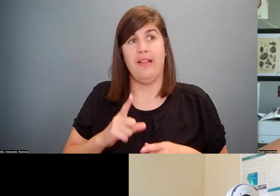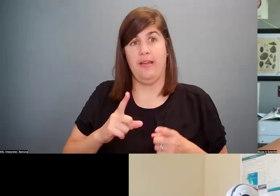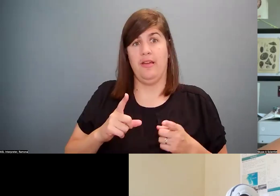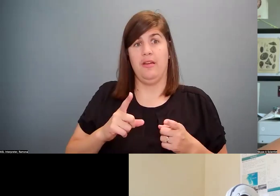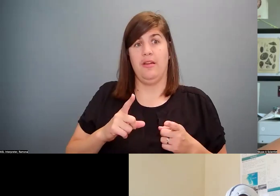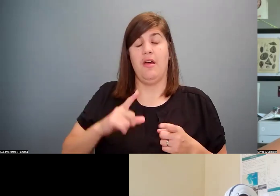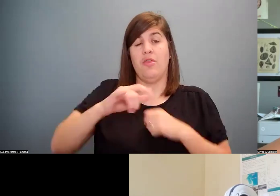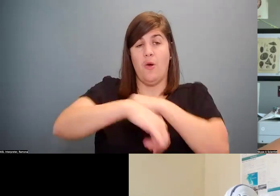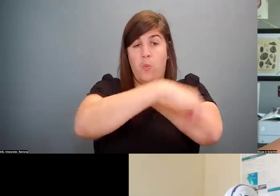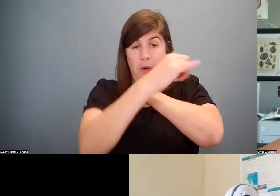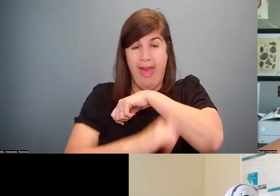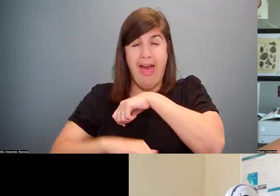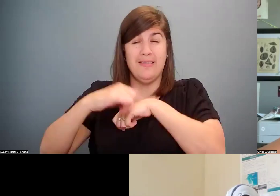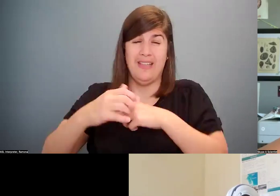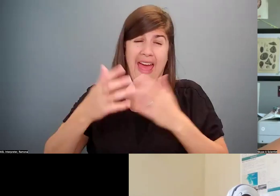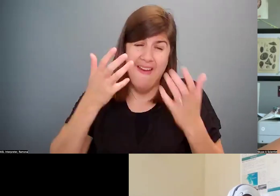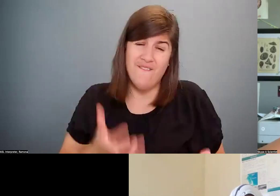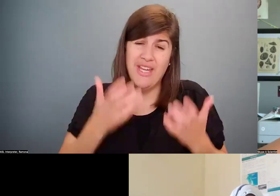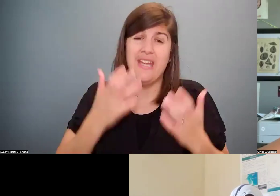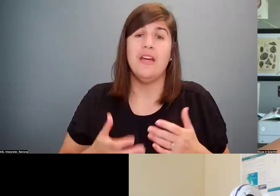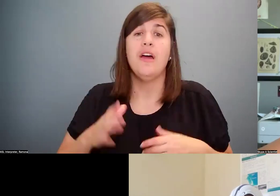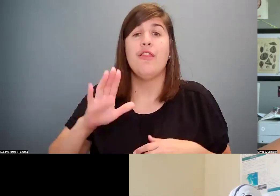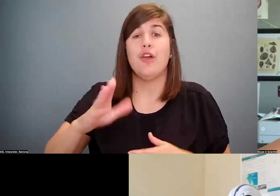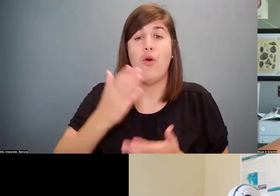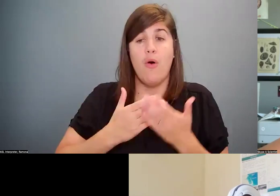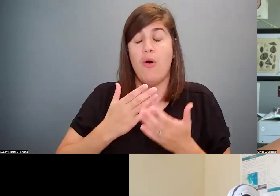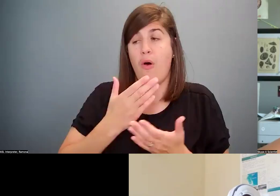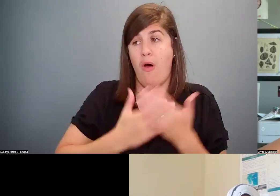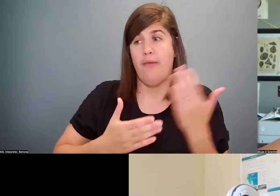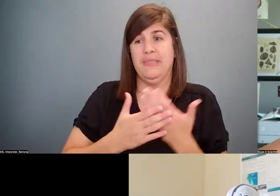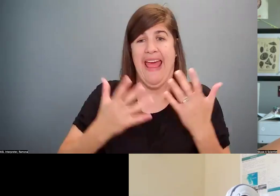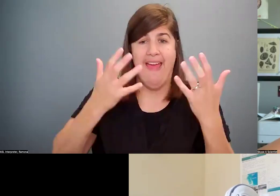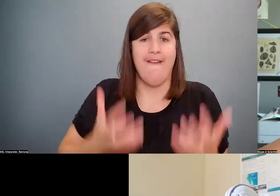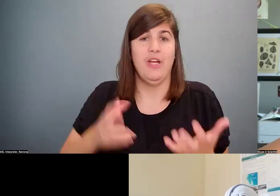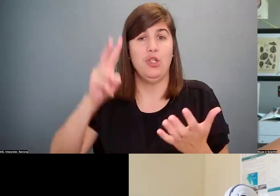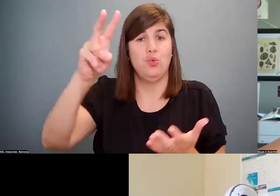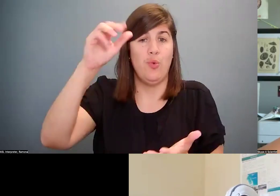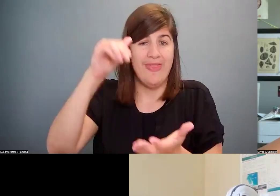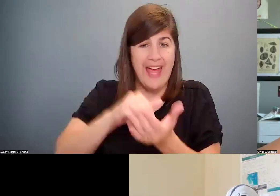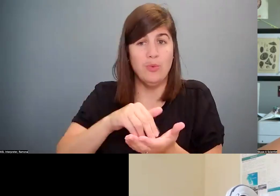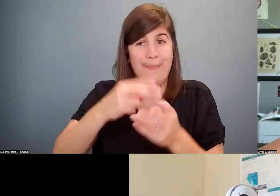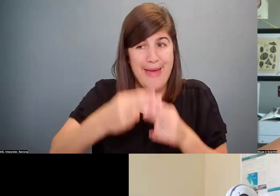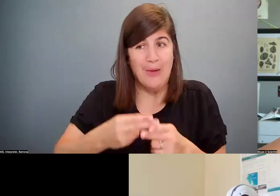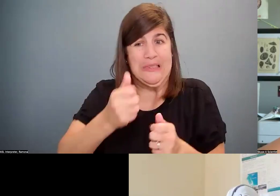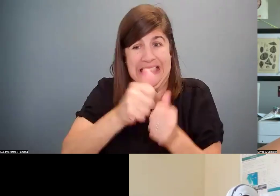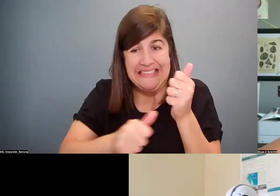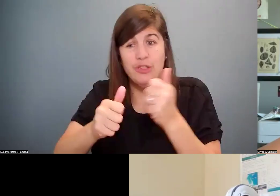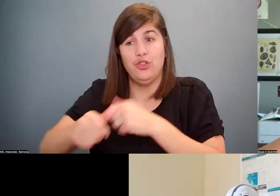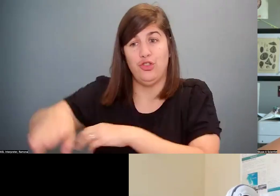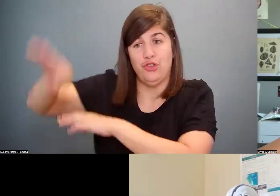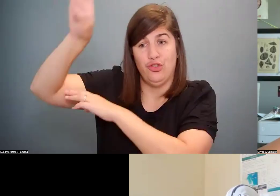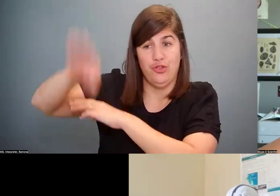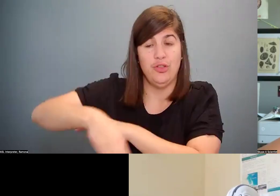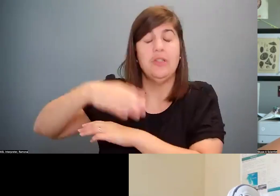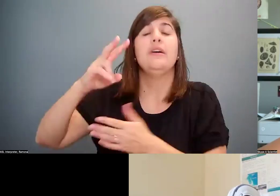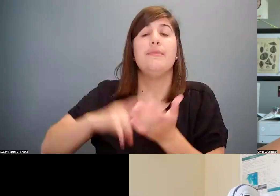are 2,000 pounds each. And when they hit the surface of the water, it's going to create a really loud sound. And sound moves very quickly under